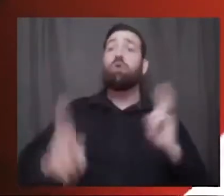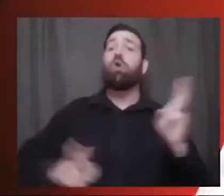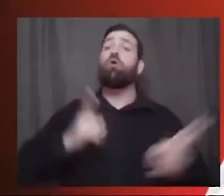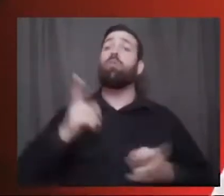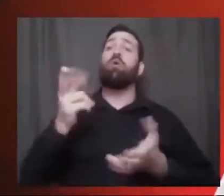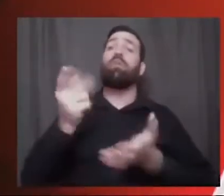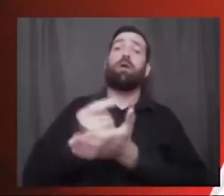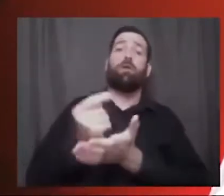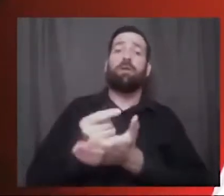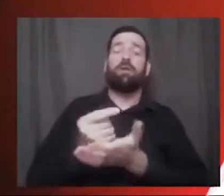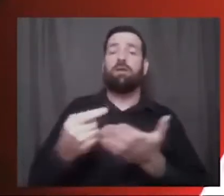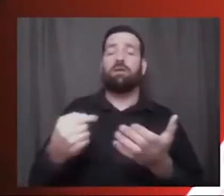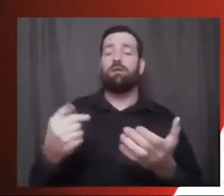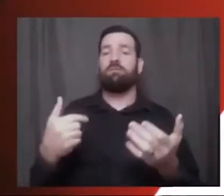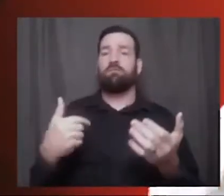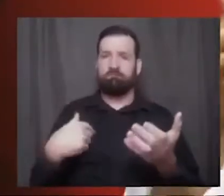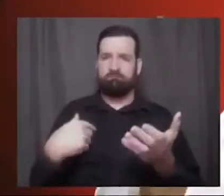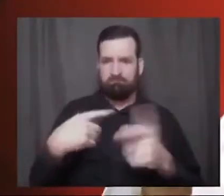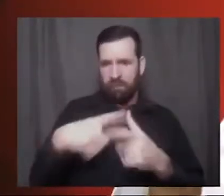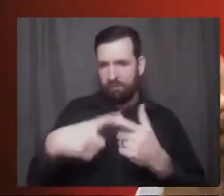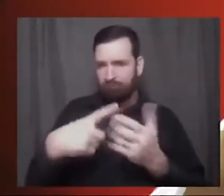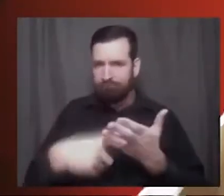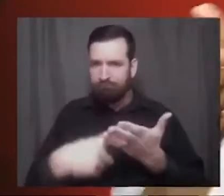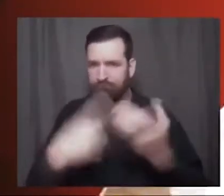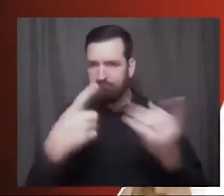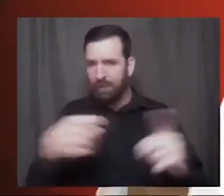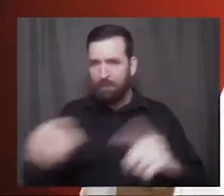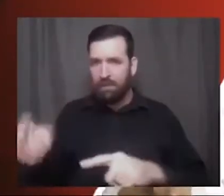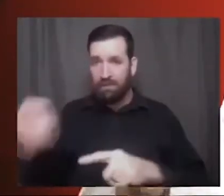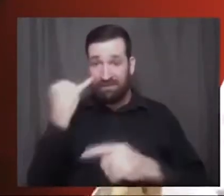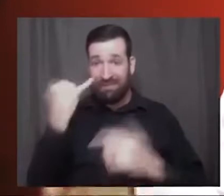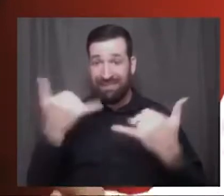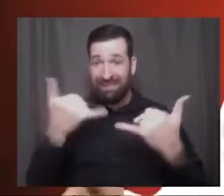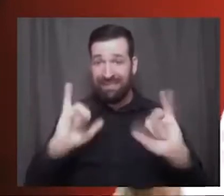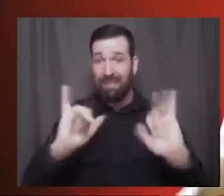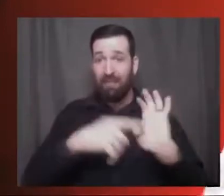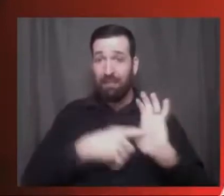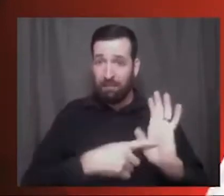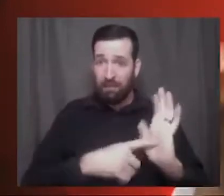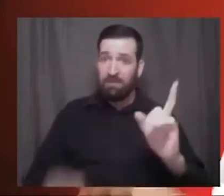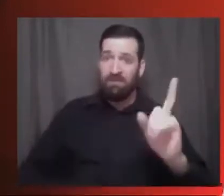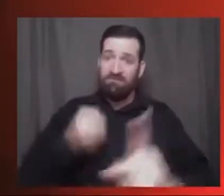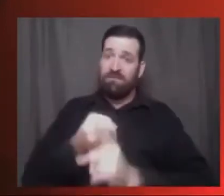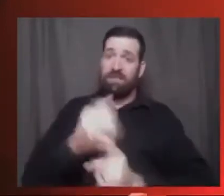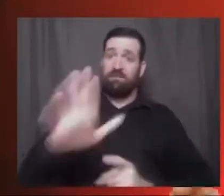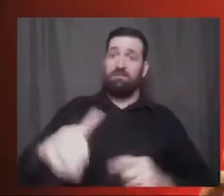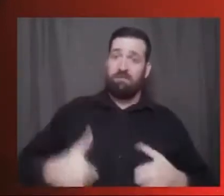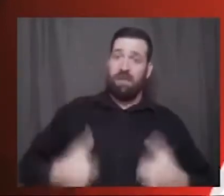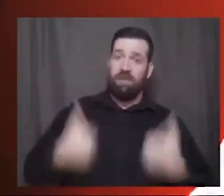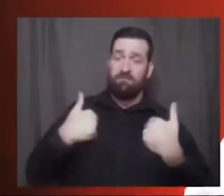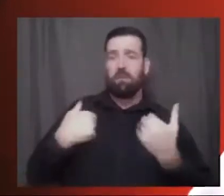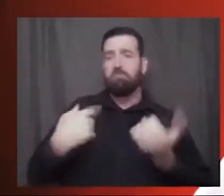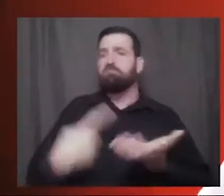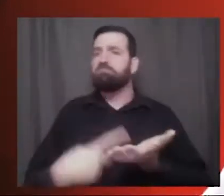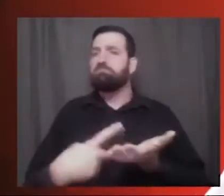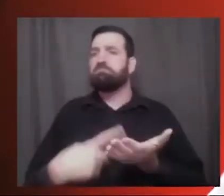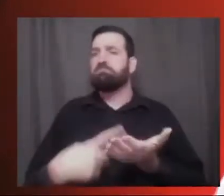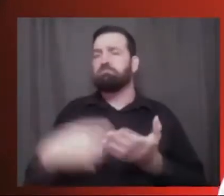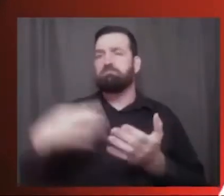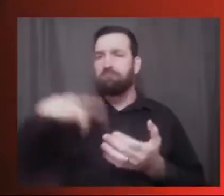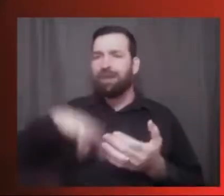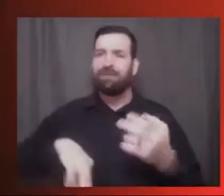about what's happening. If the symptoms are continuing and they're affecting our daily life, we talk about risk and benefits and treat that